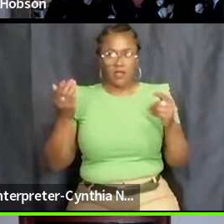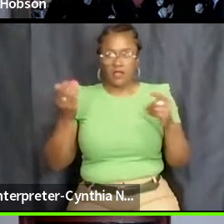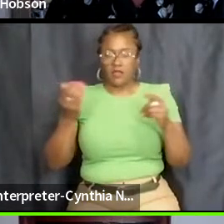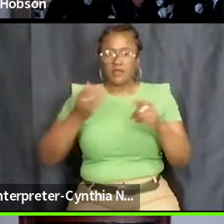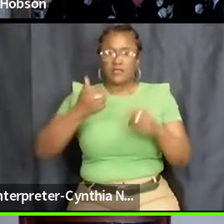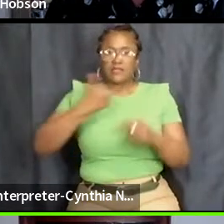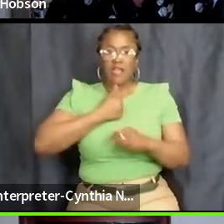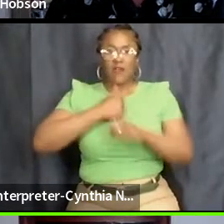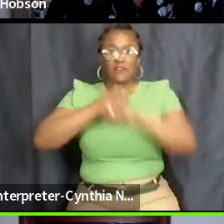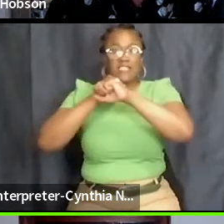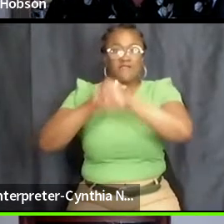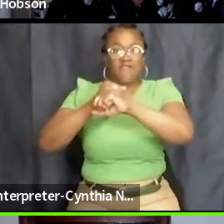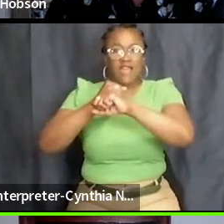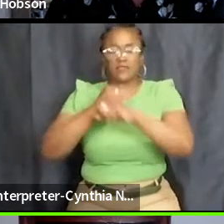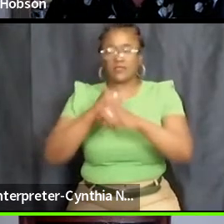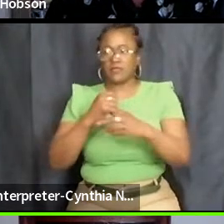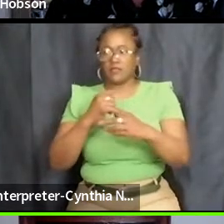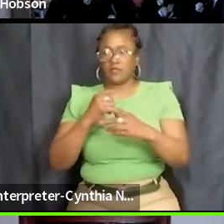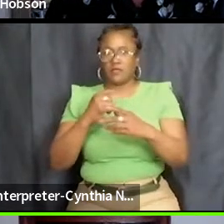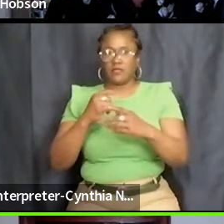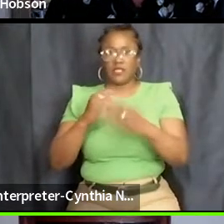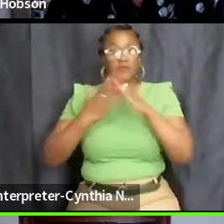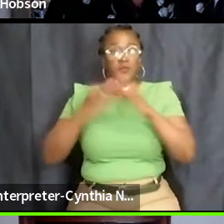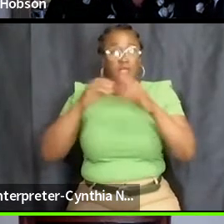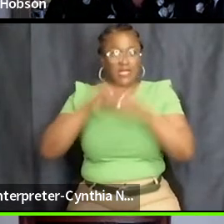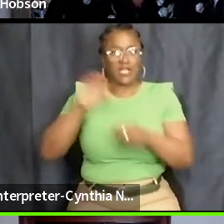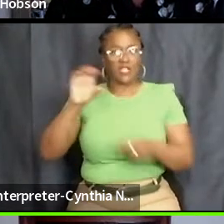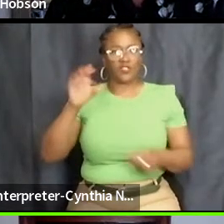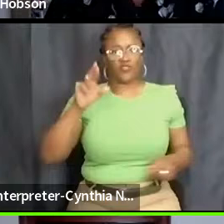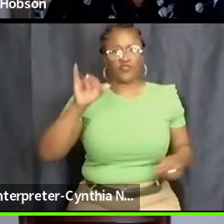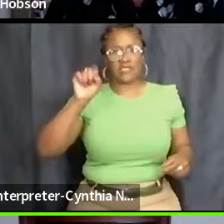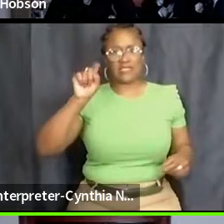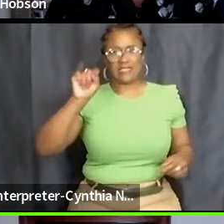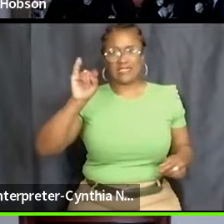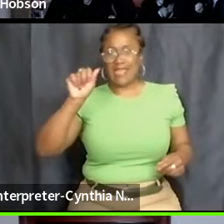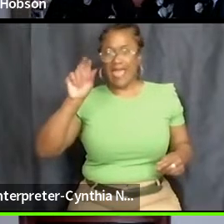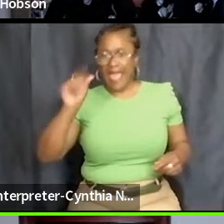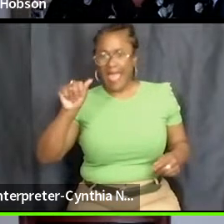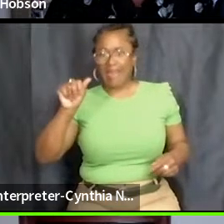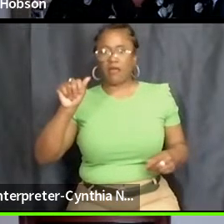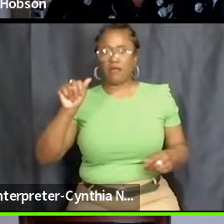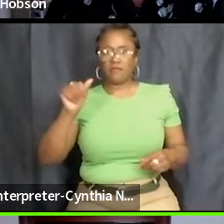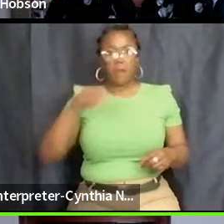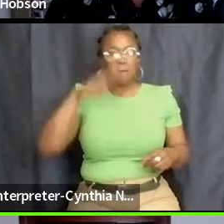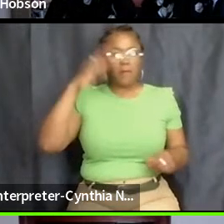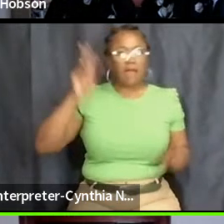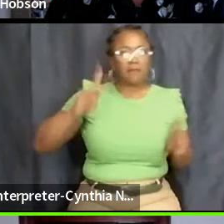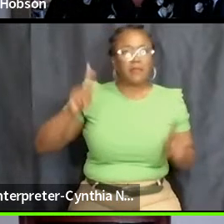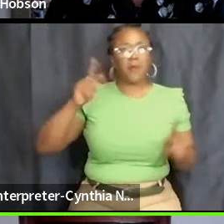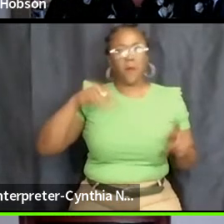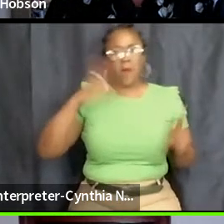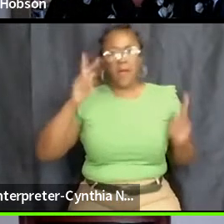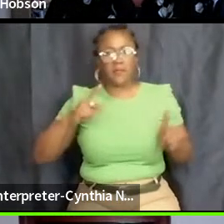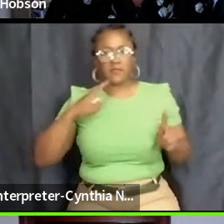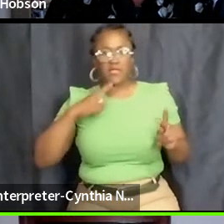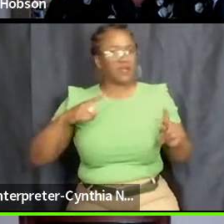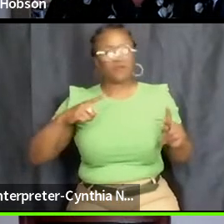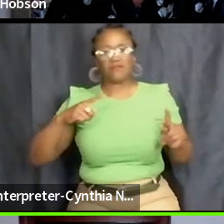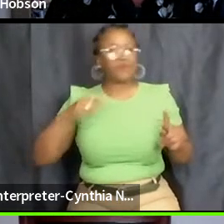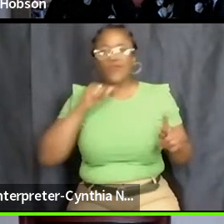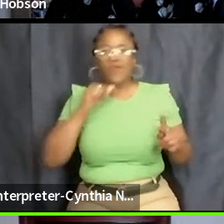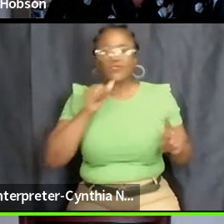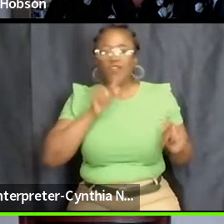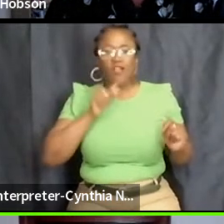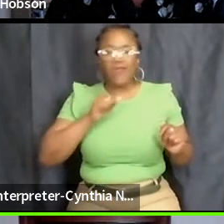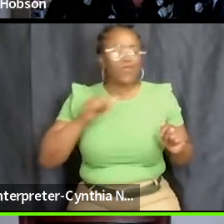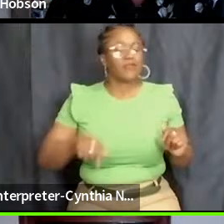self-defense community in Christiana where Black folks and some white folks were about, "We're not having this." And